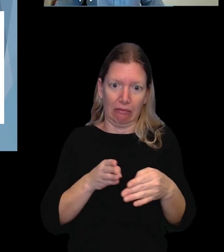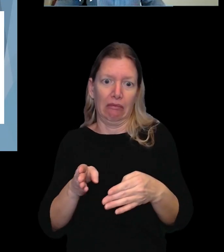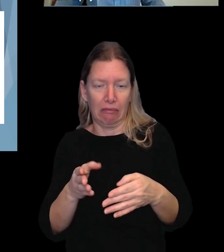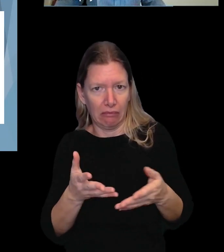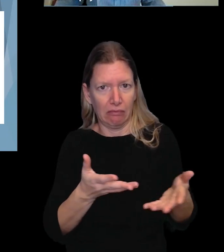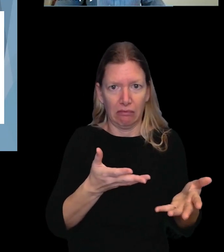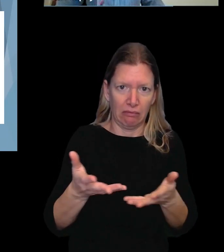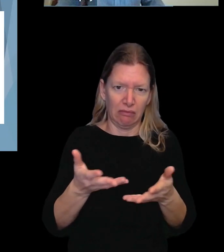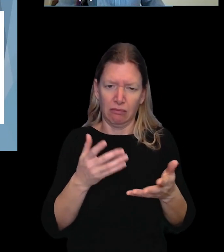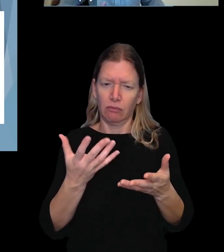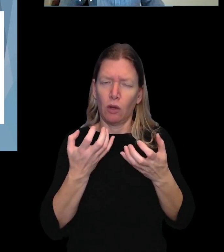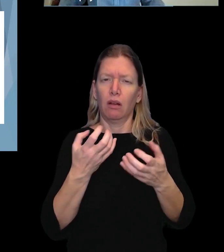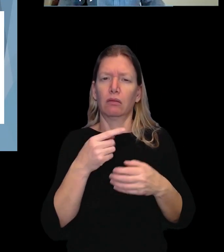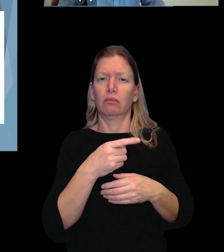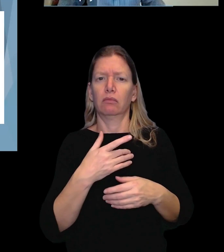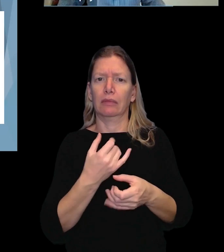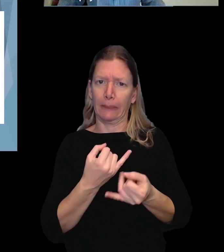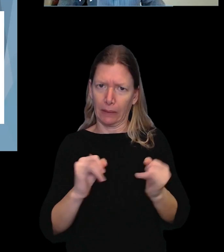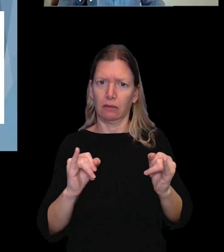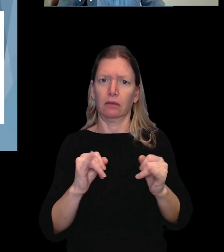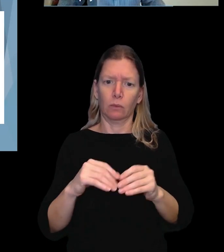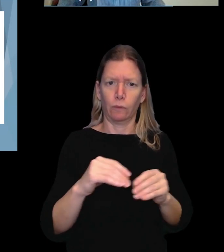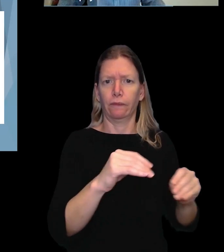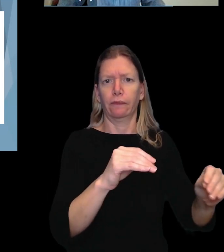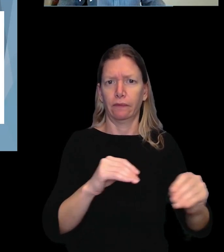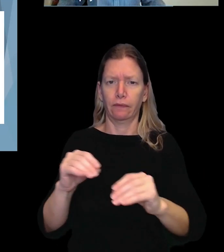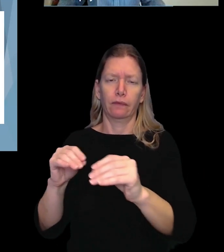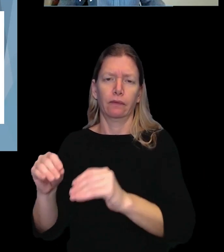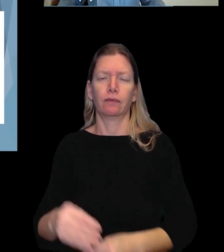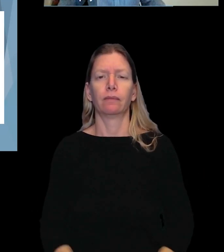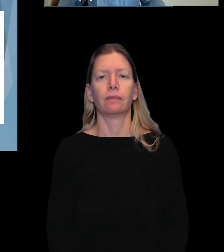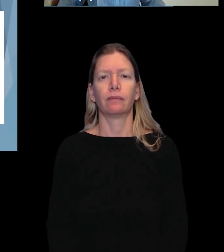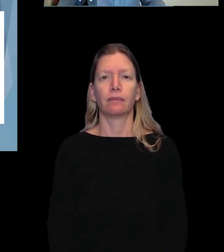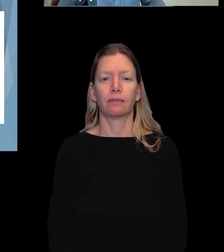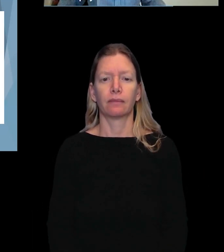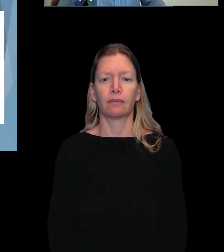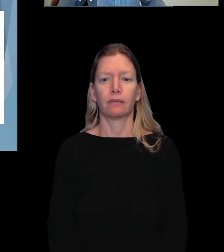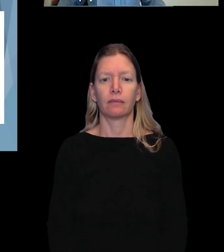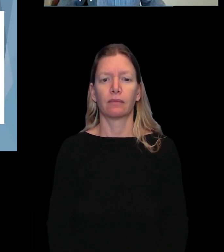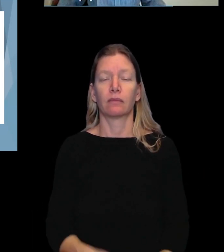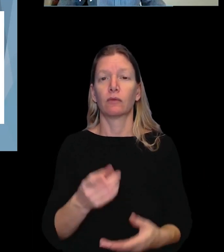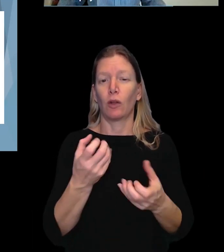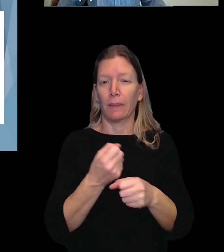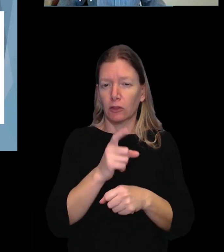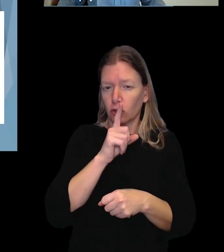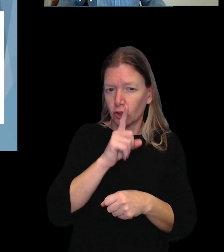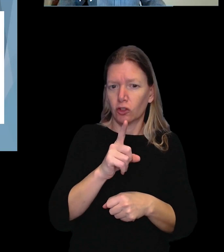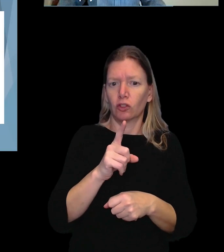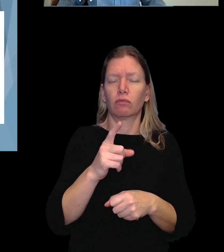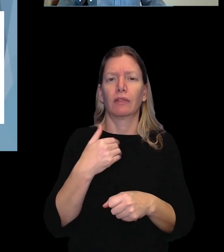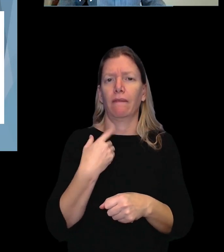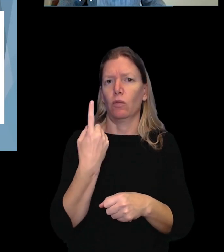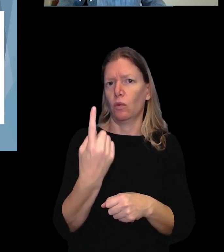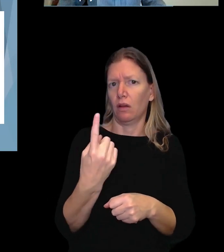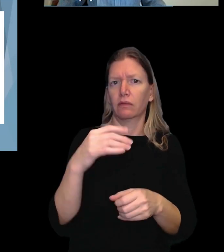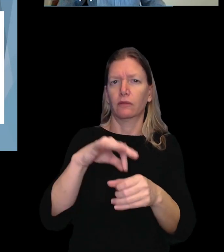a person might be impeded in terms of their ability to independently move about. You'll want to make sure,